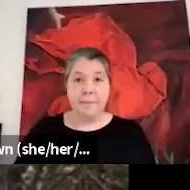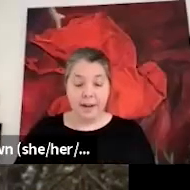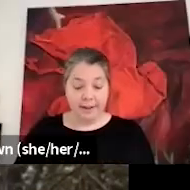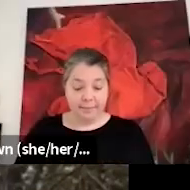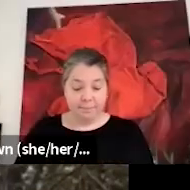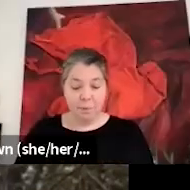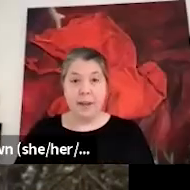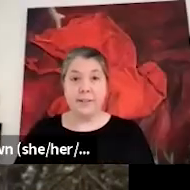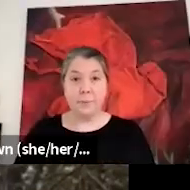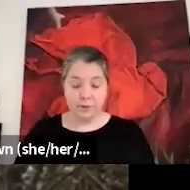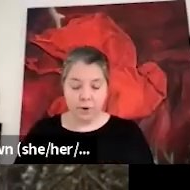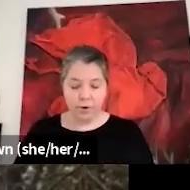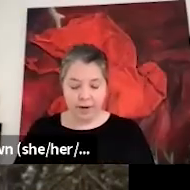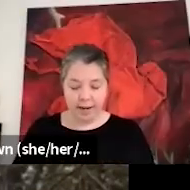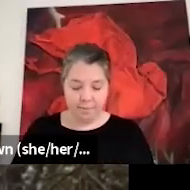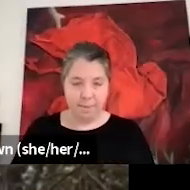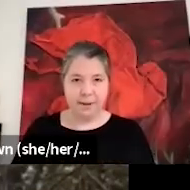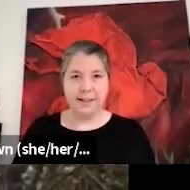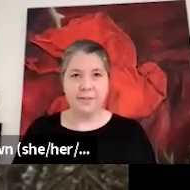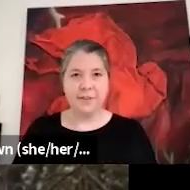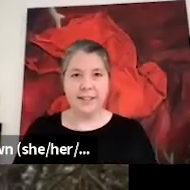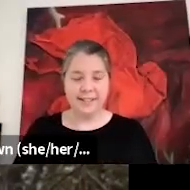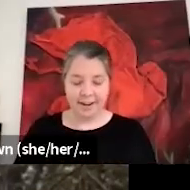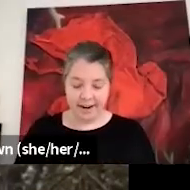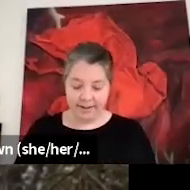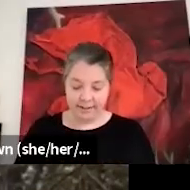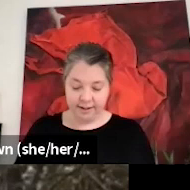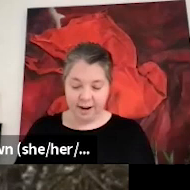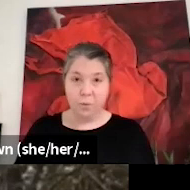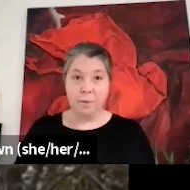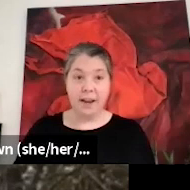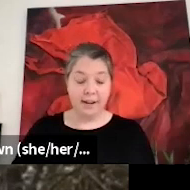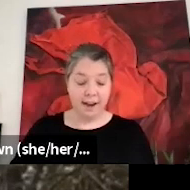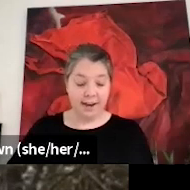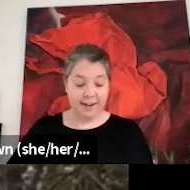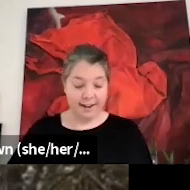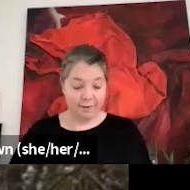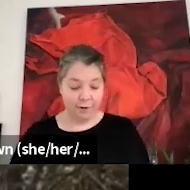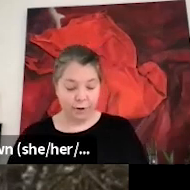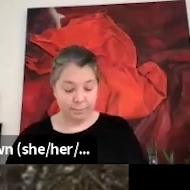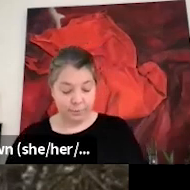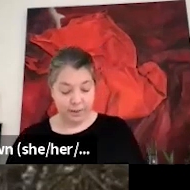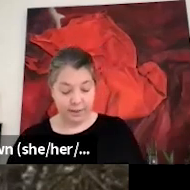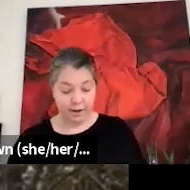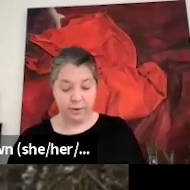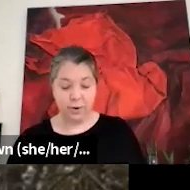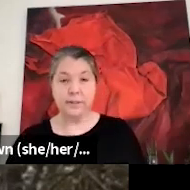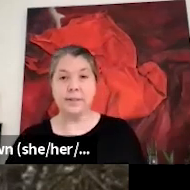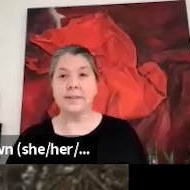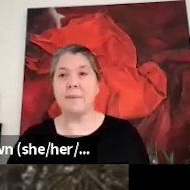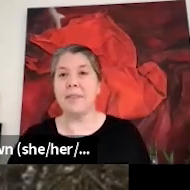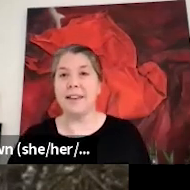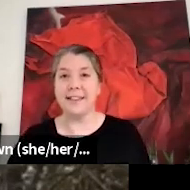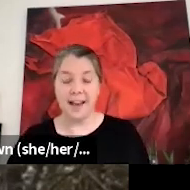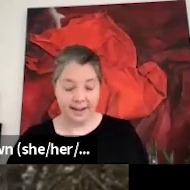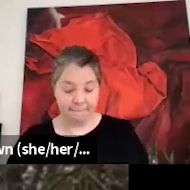That same year, Momenta was co-created by myself and Sarah Harrison, a woman I had guided a few trips with and who noticed